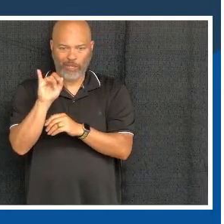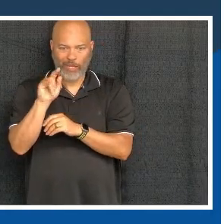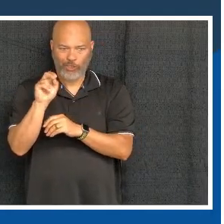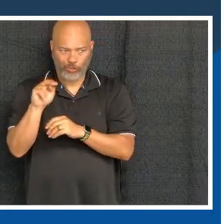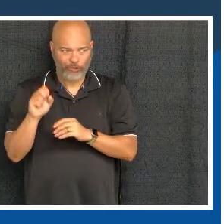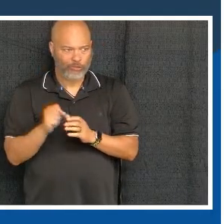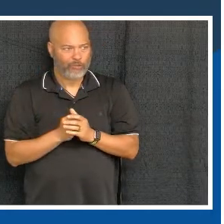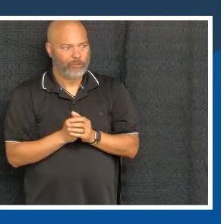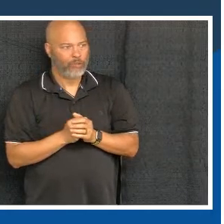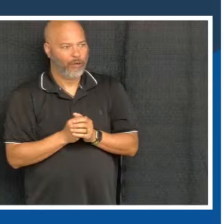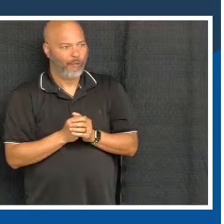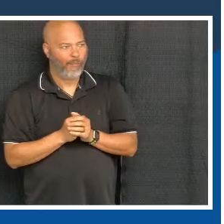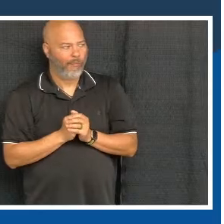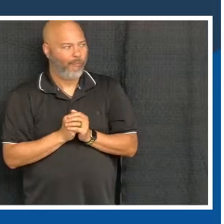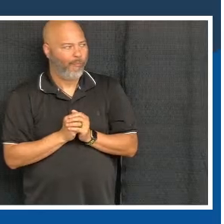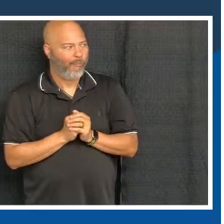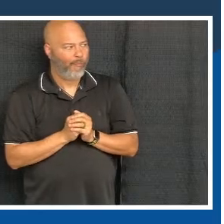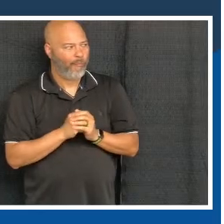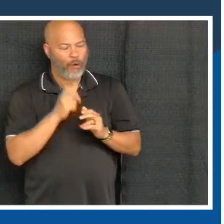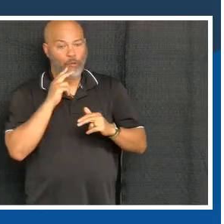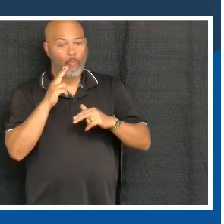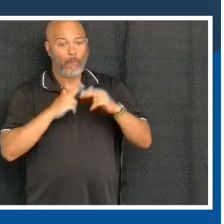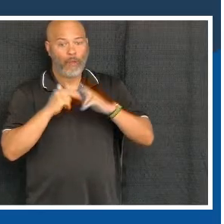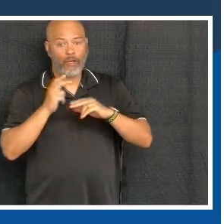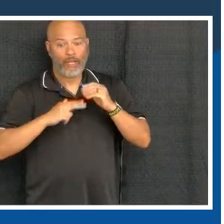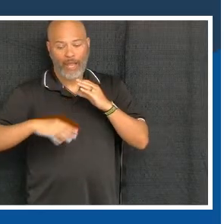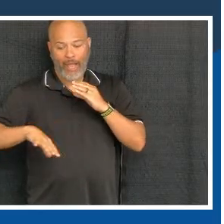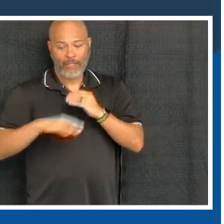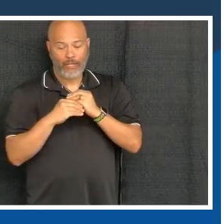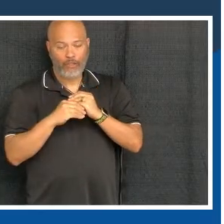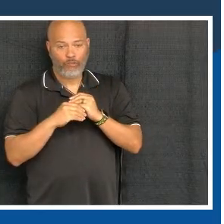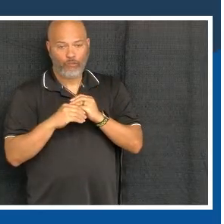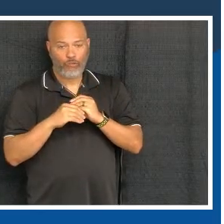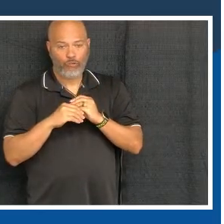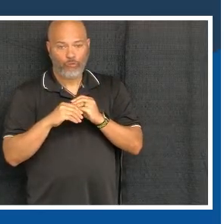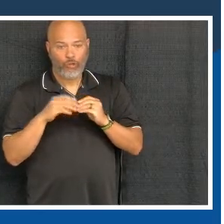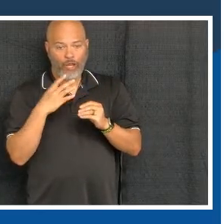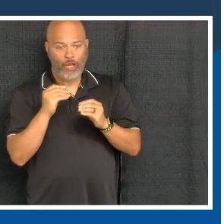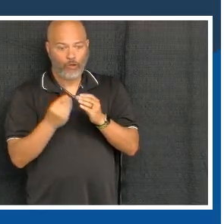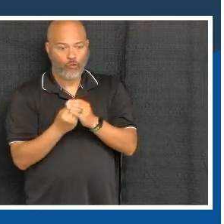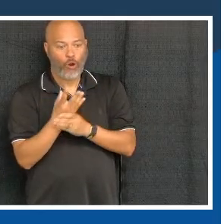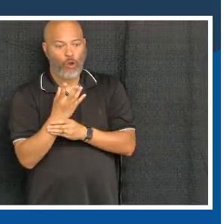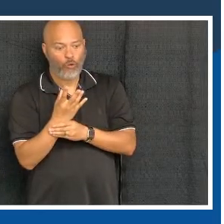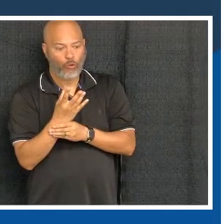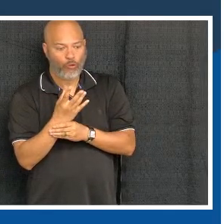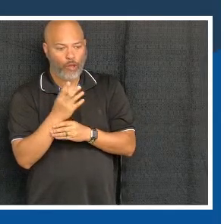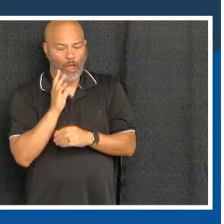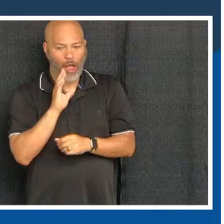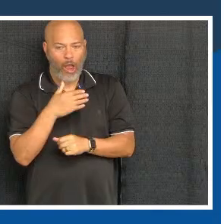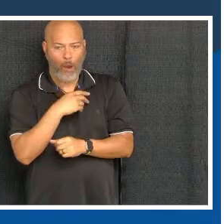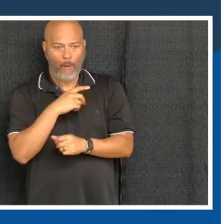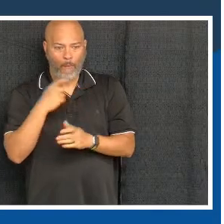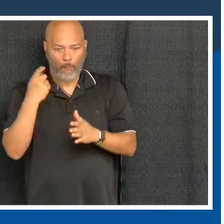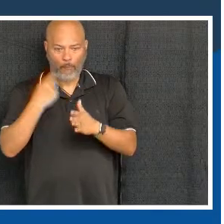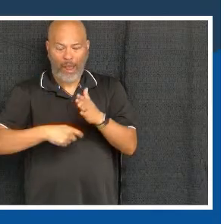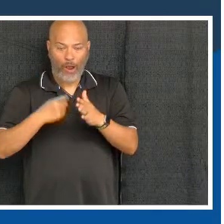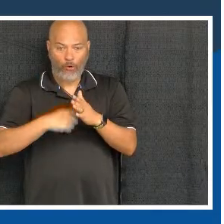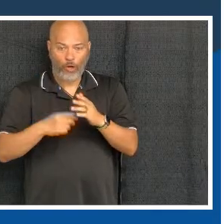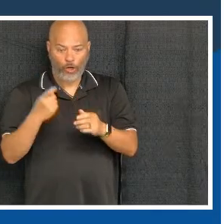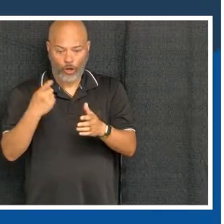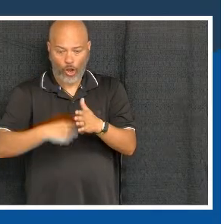As you can see here, though, building additional infrastructure and the growth, our power costs continue to